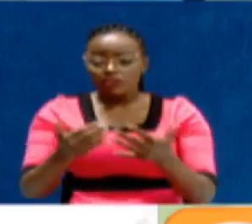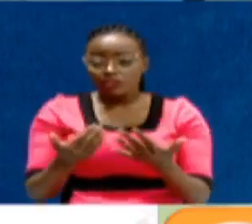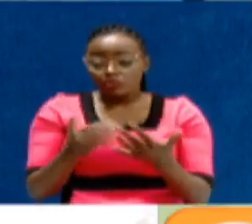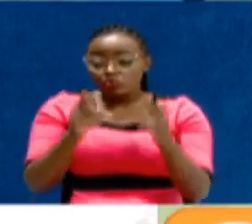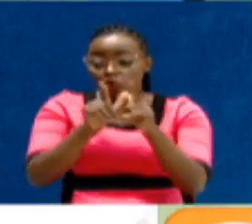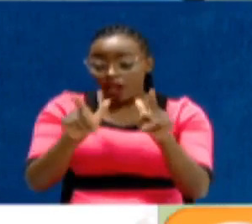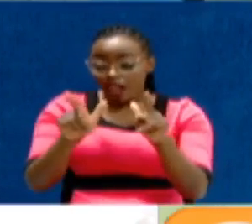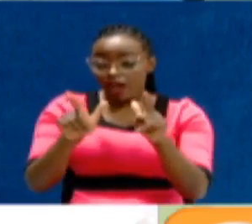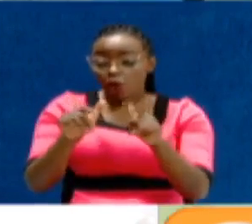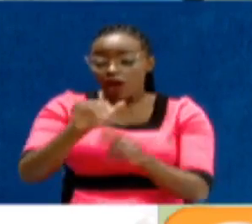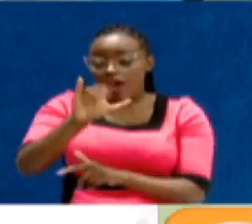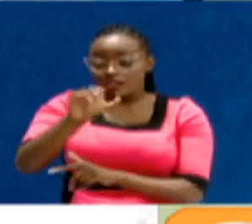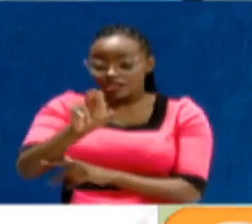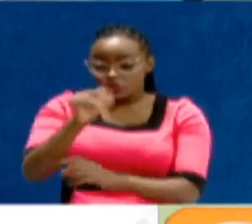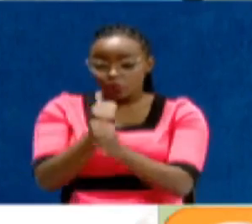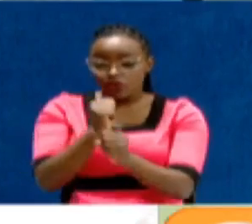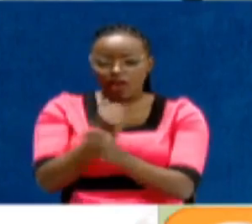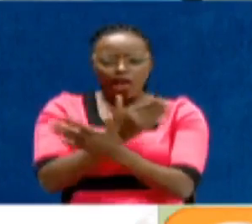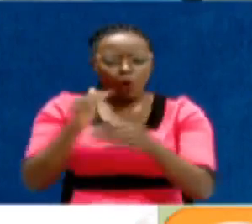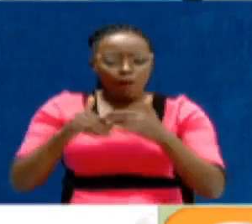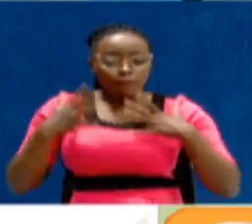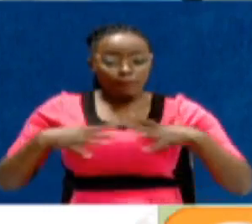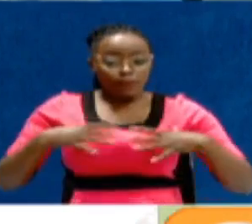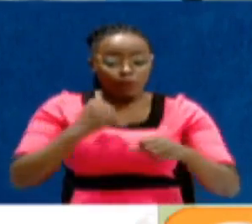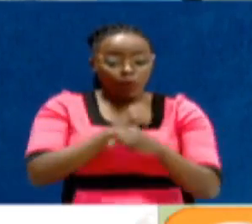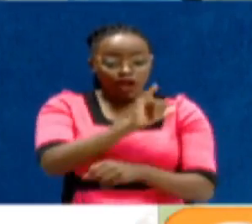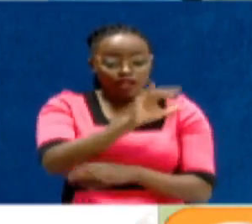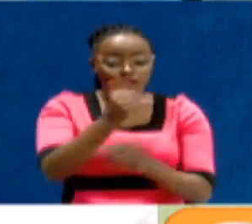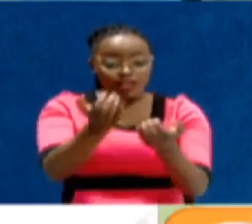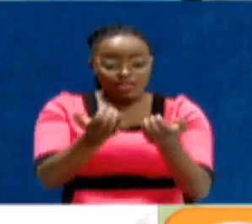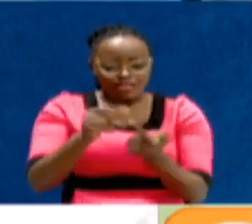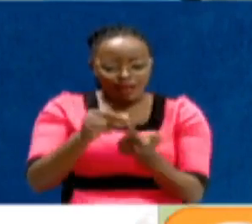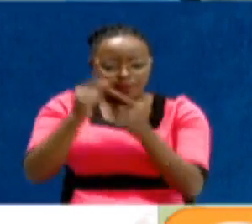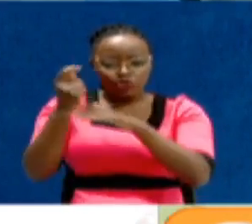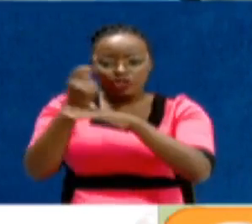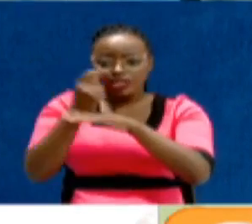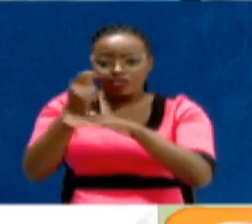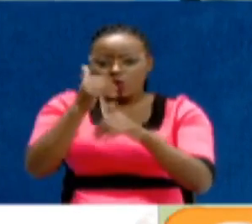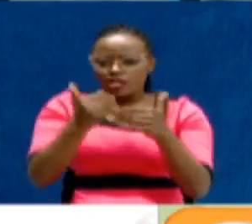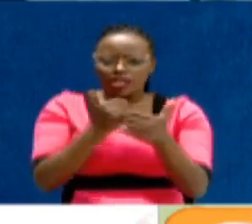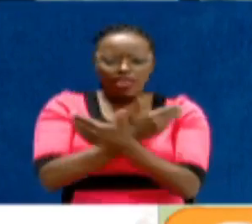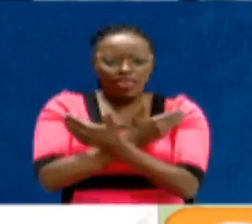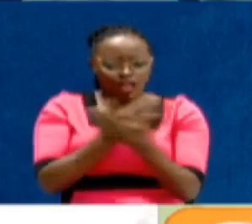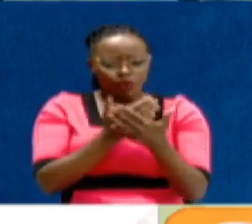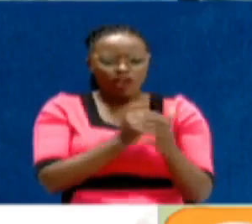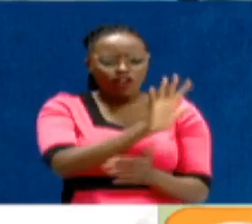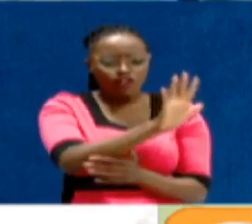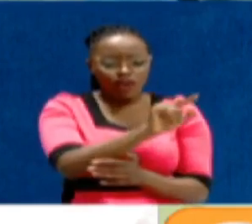of an ICU. Everyone who works in the ICU requires specialized training that takes anywhere